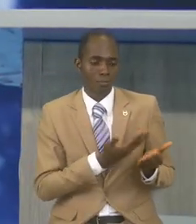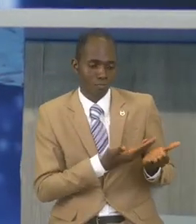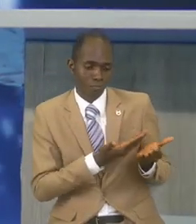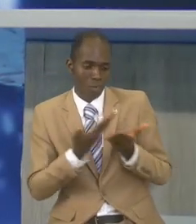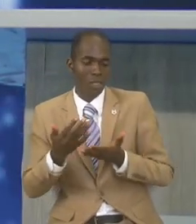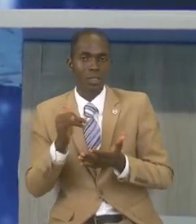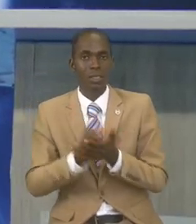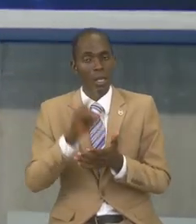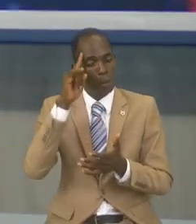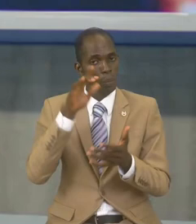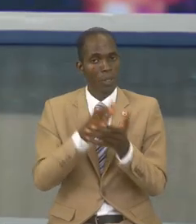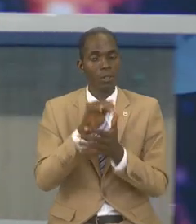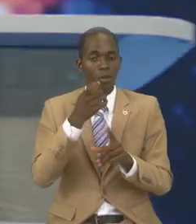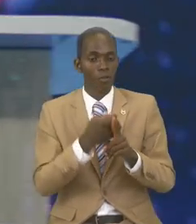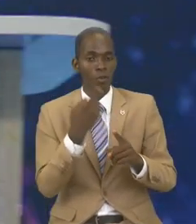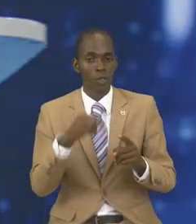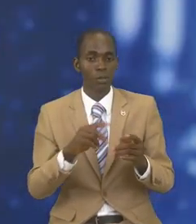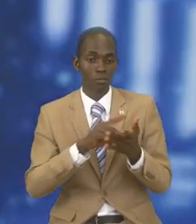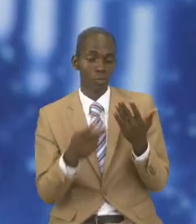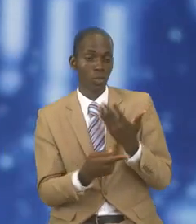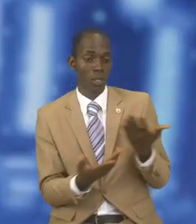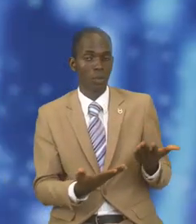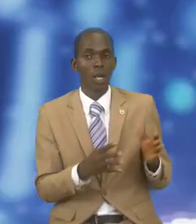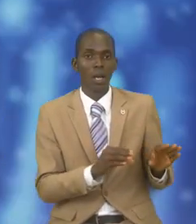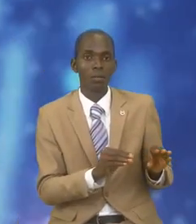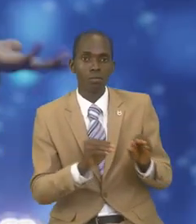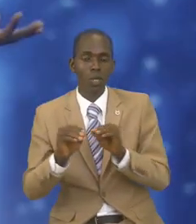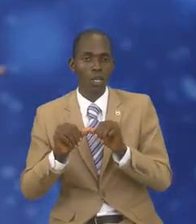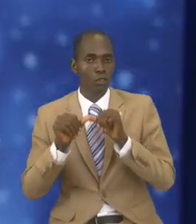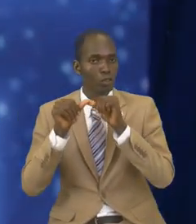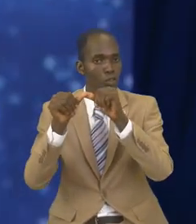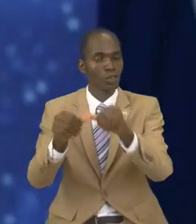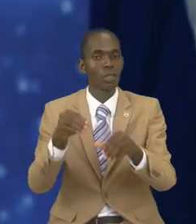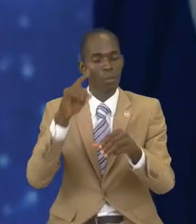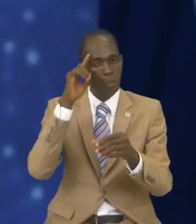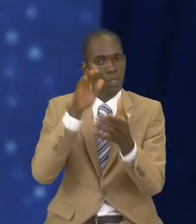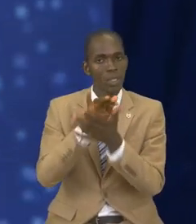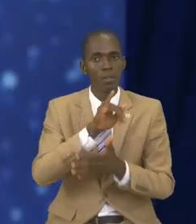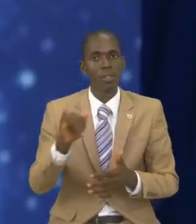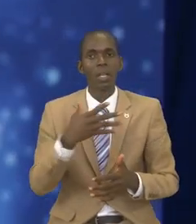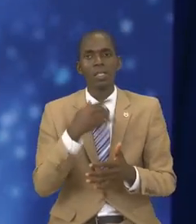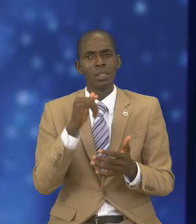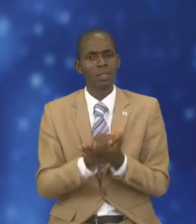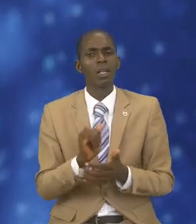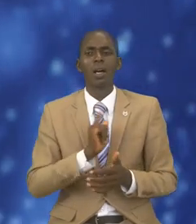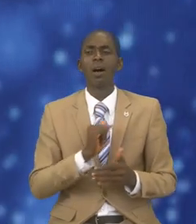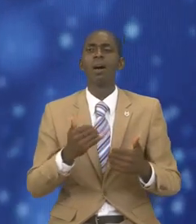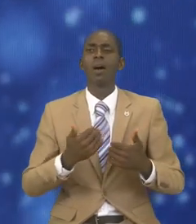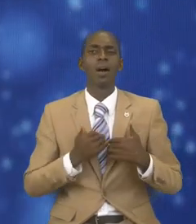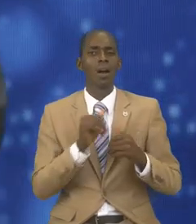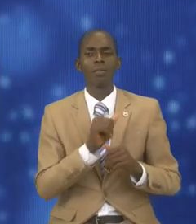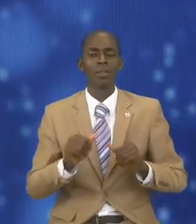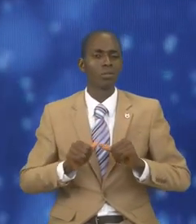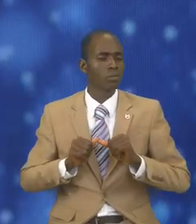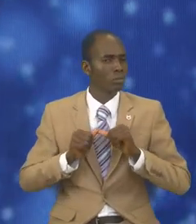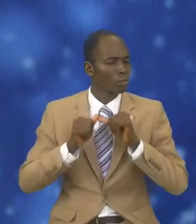the crusade ground, and he goes on believing and believing, and he says, I am a perpetual believer